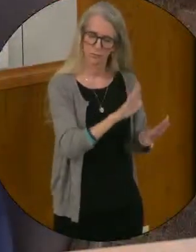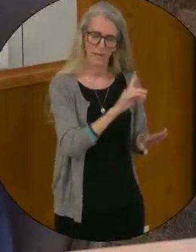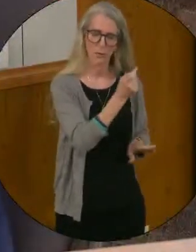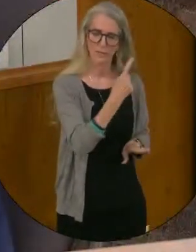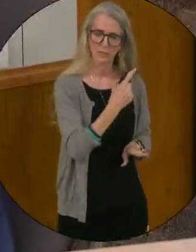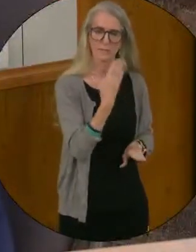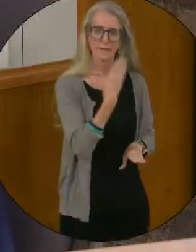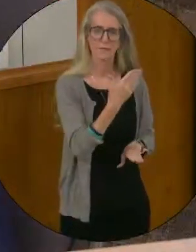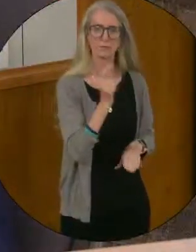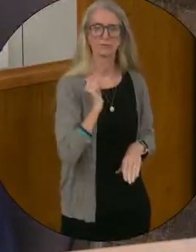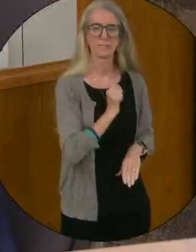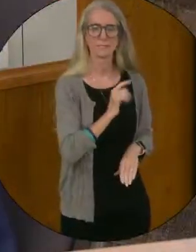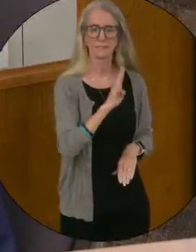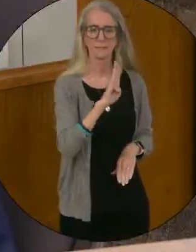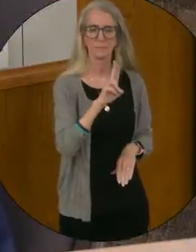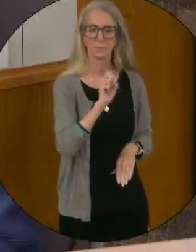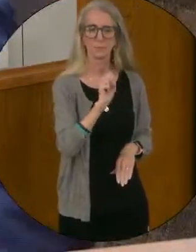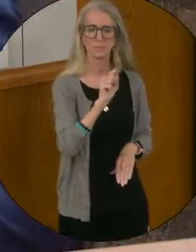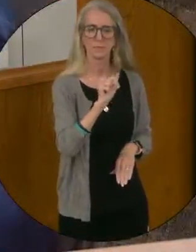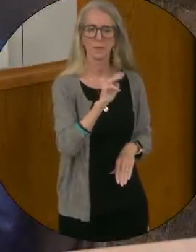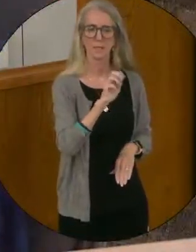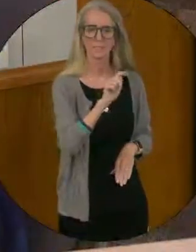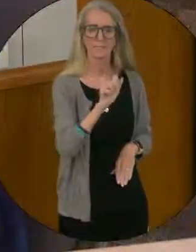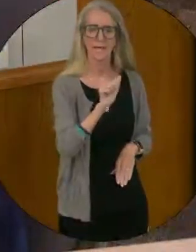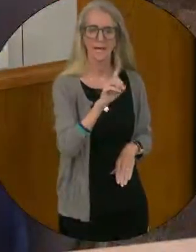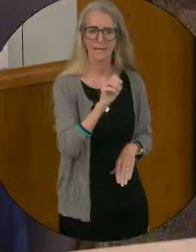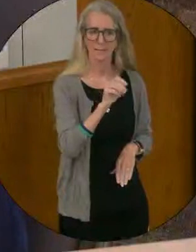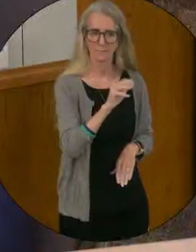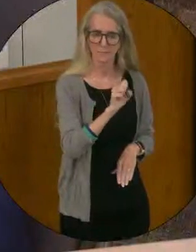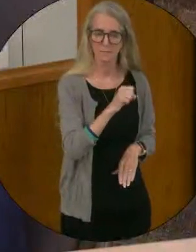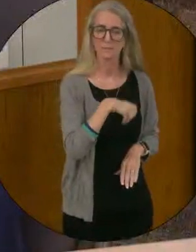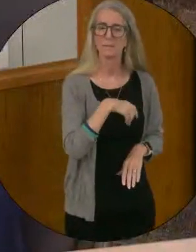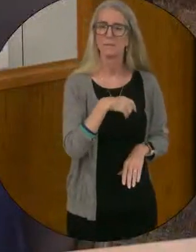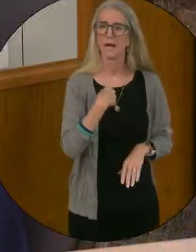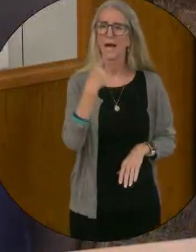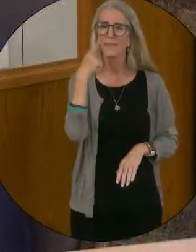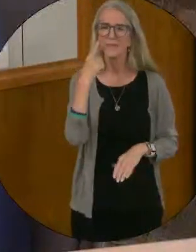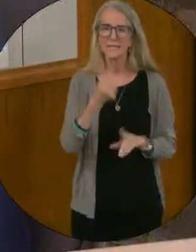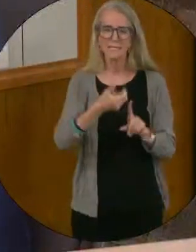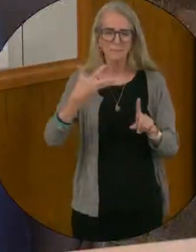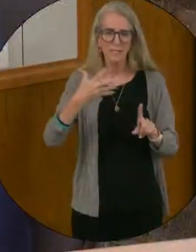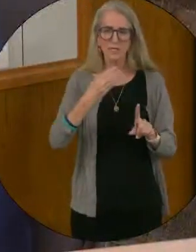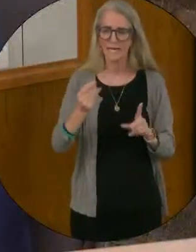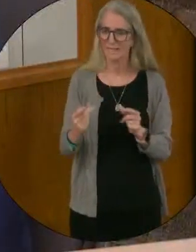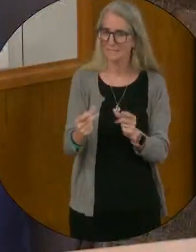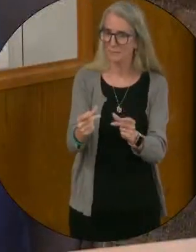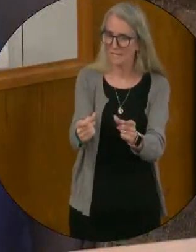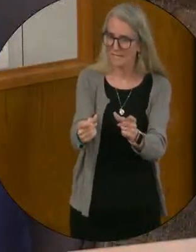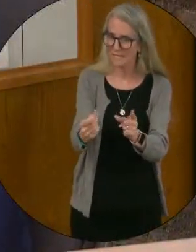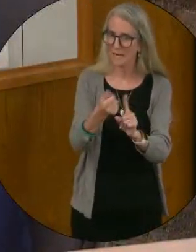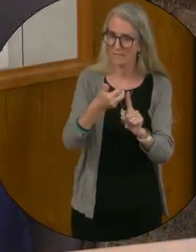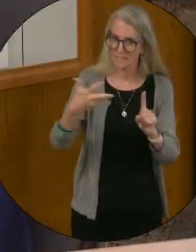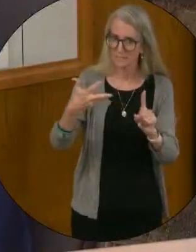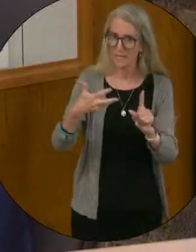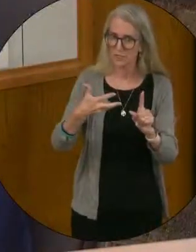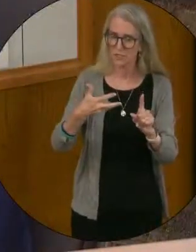Adams. I think the expansion and the speed of the